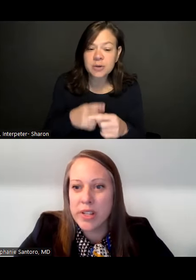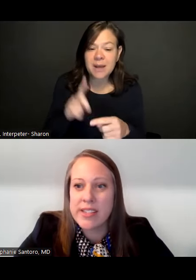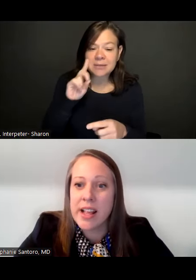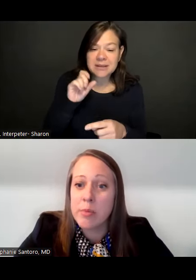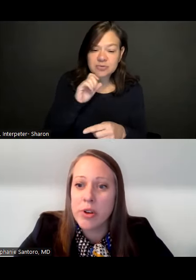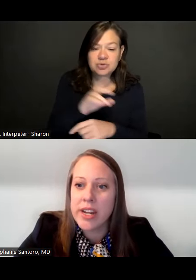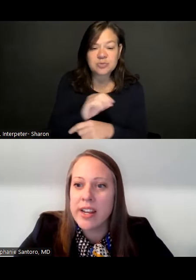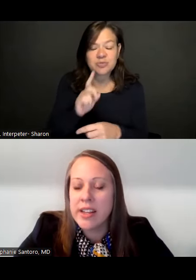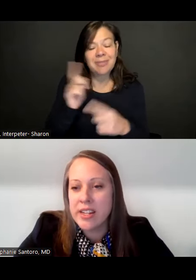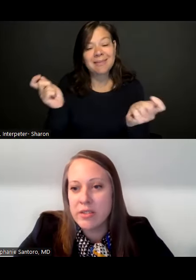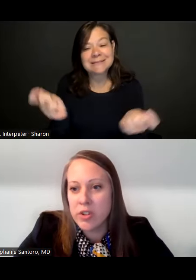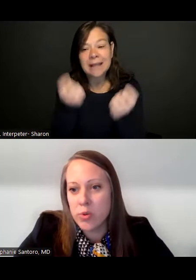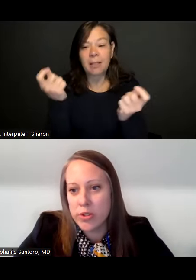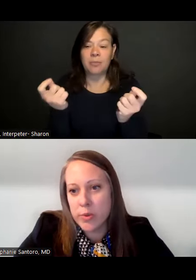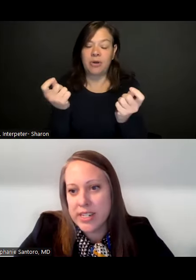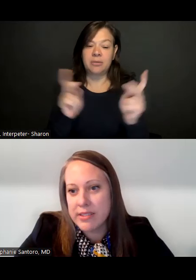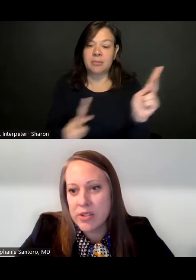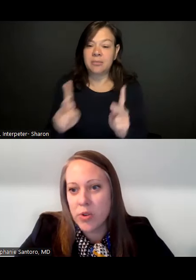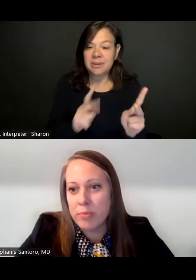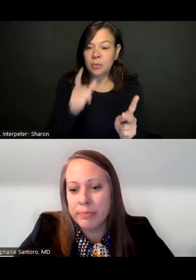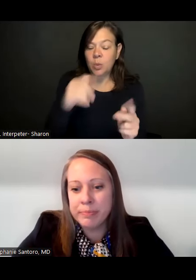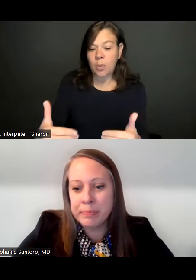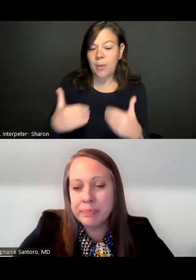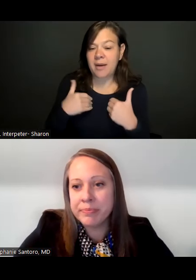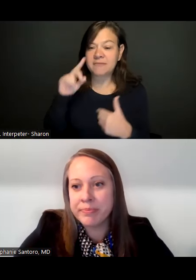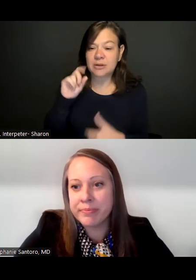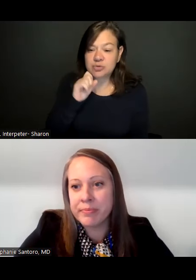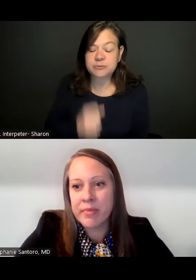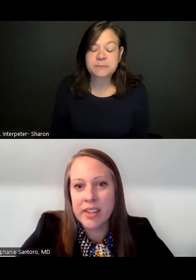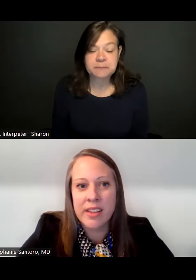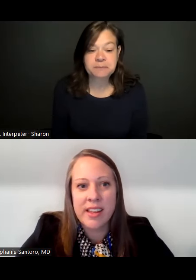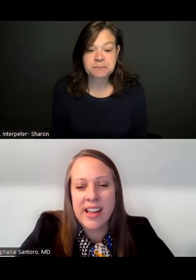to really celebrate individuals with Down syndrome.